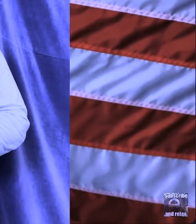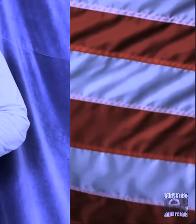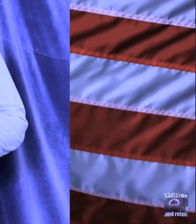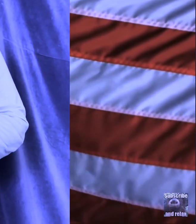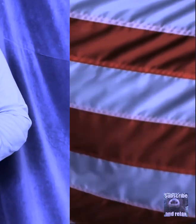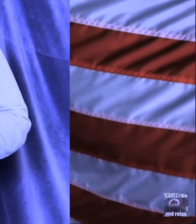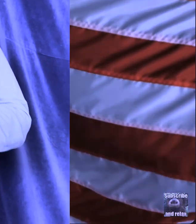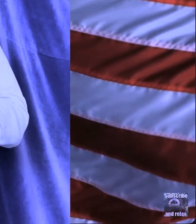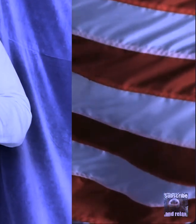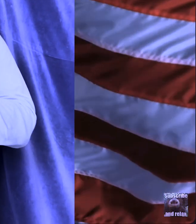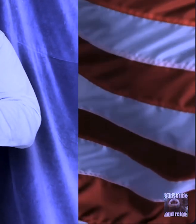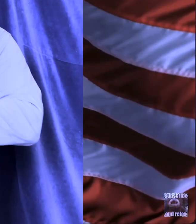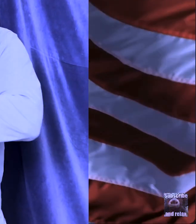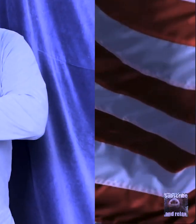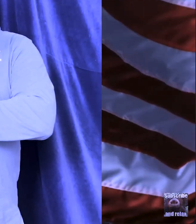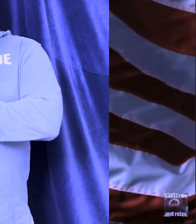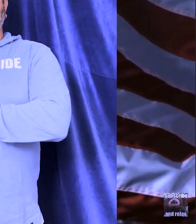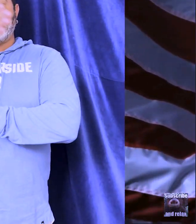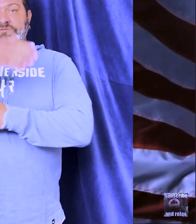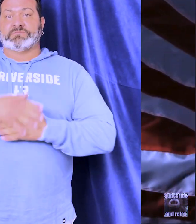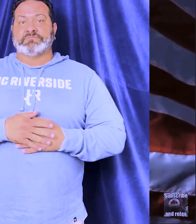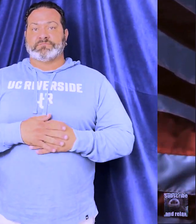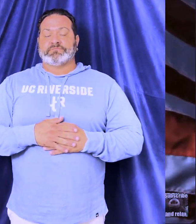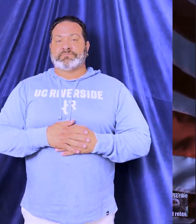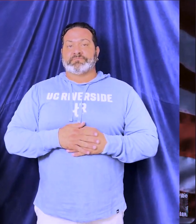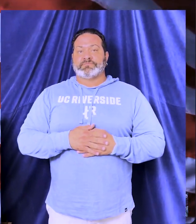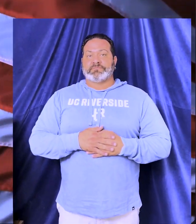Please stand for the Pledge of Allegiance.